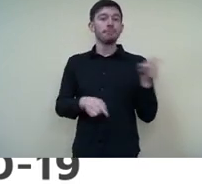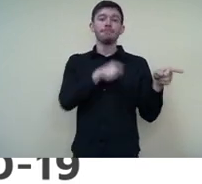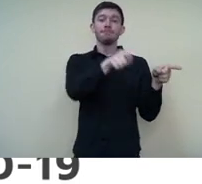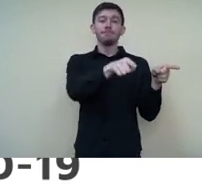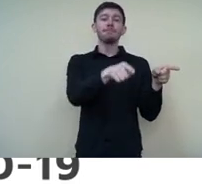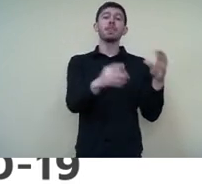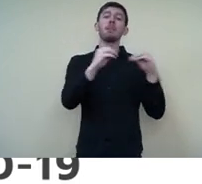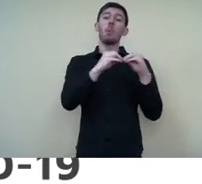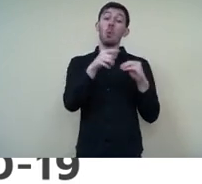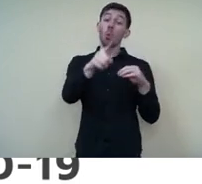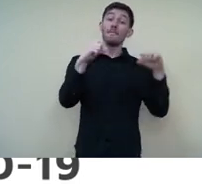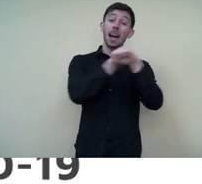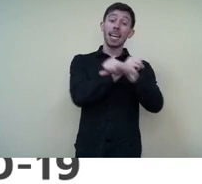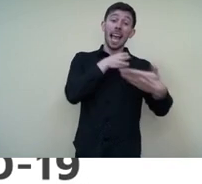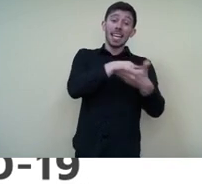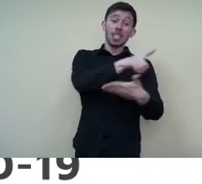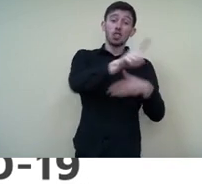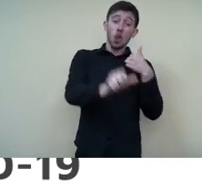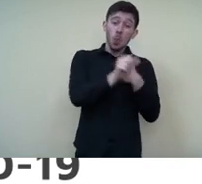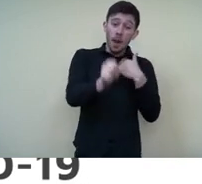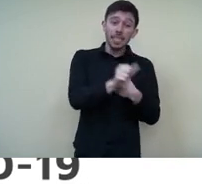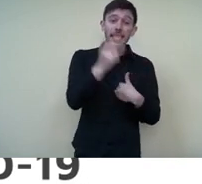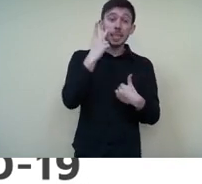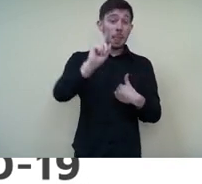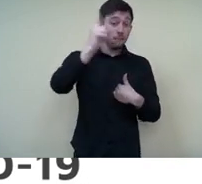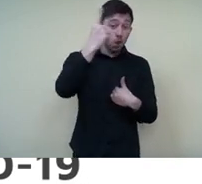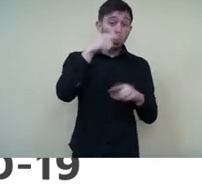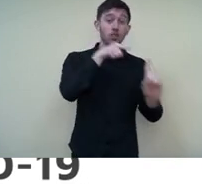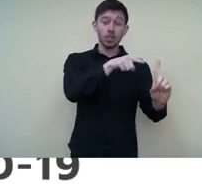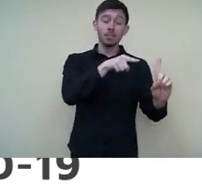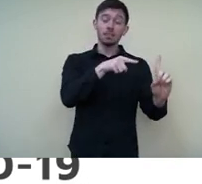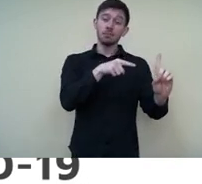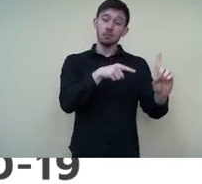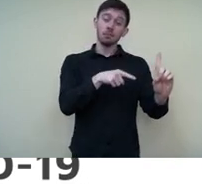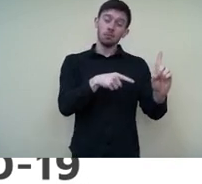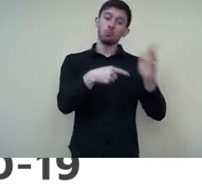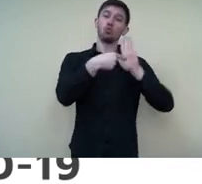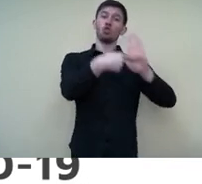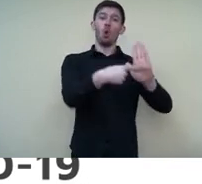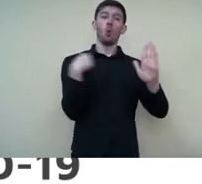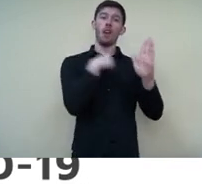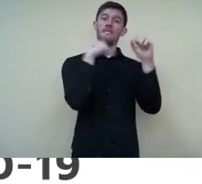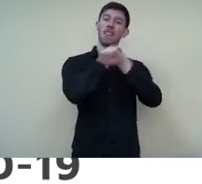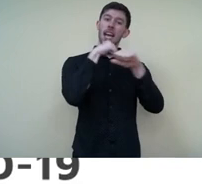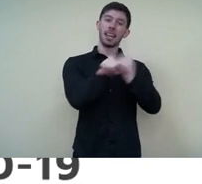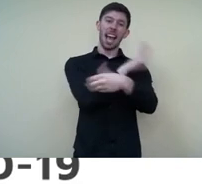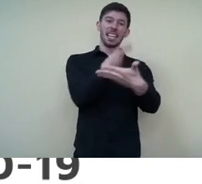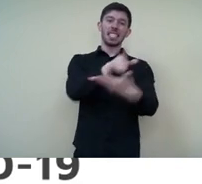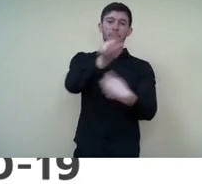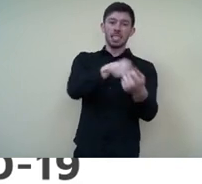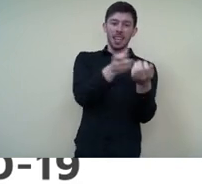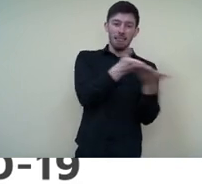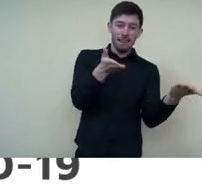less, you're fighting against this threat. You see, like in the first one, they had arrows to fight against this barbarian, smallpox or measles.